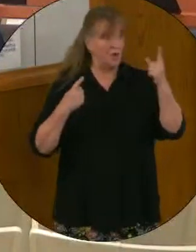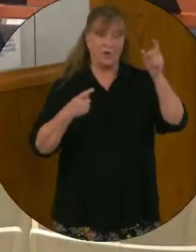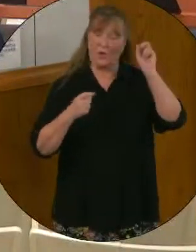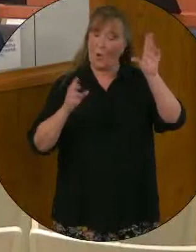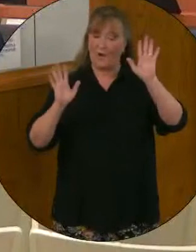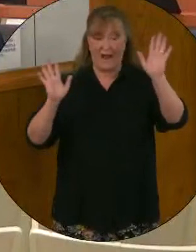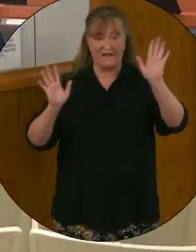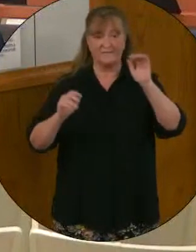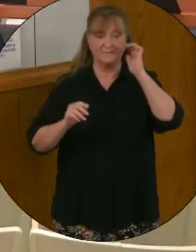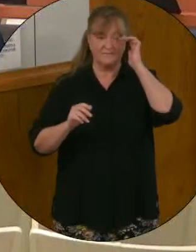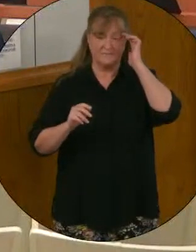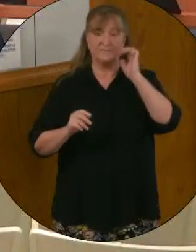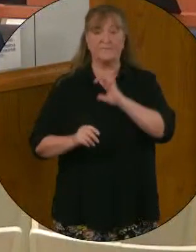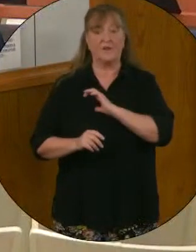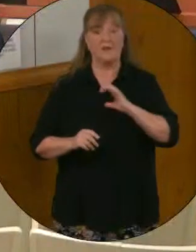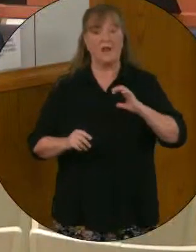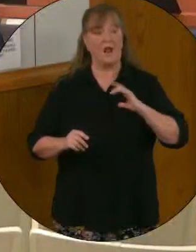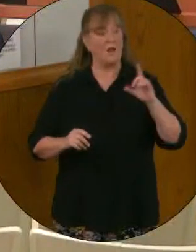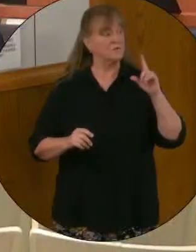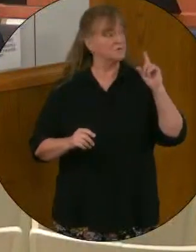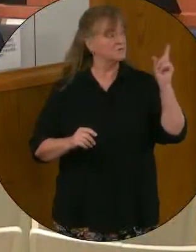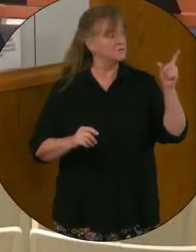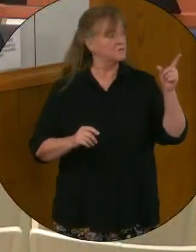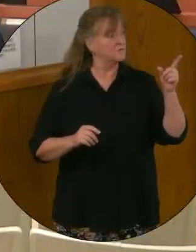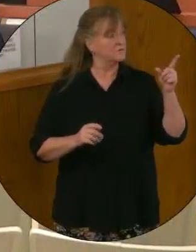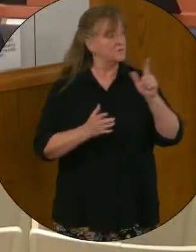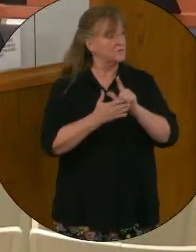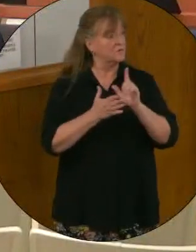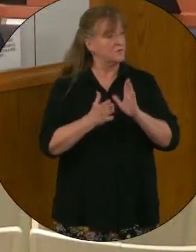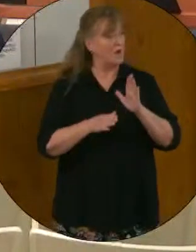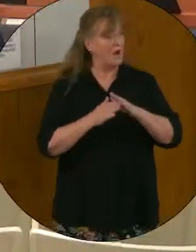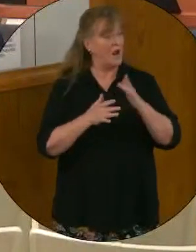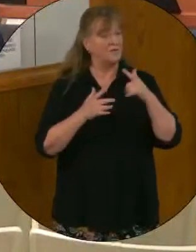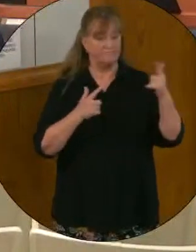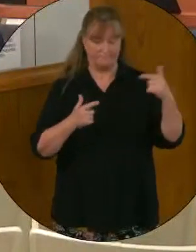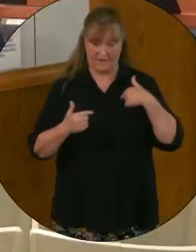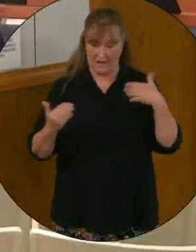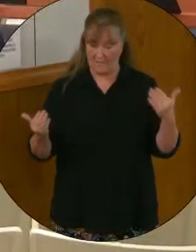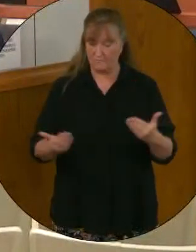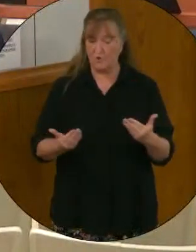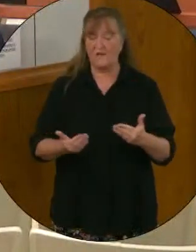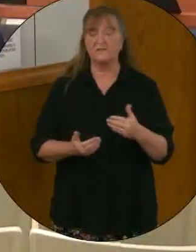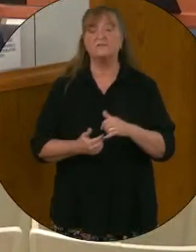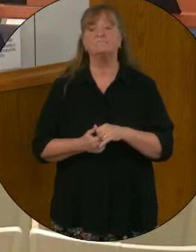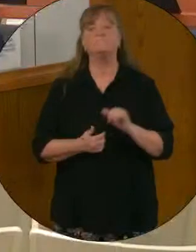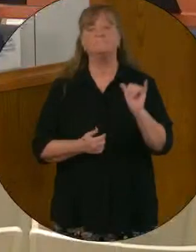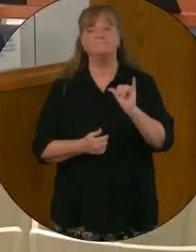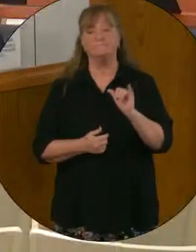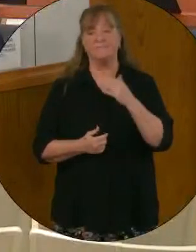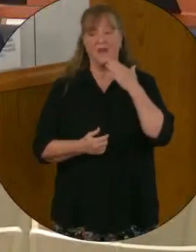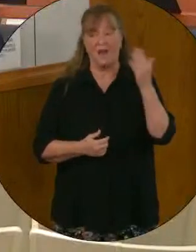you. Counsel, are you also on the line? I'm present, President. Thank you.